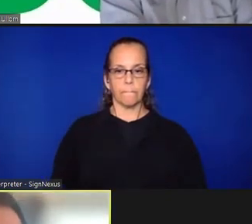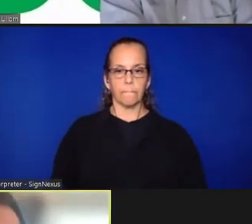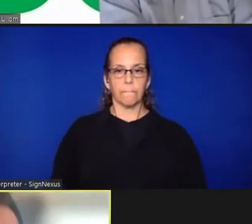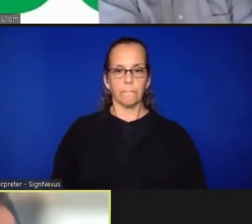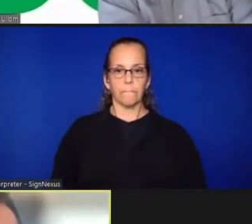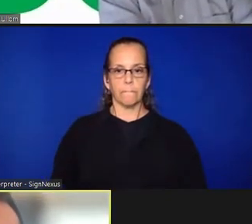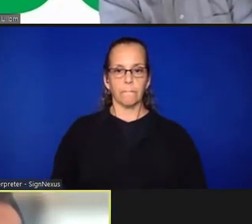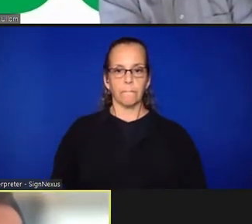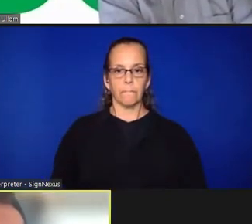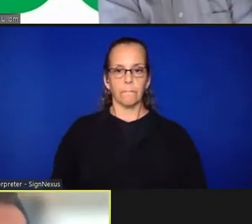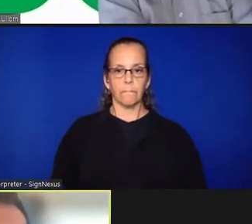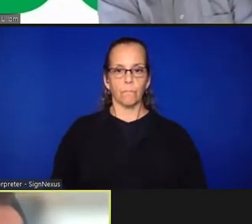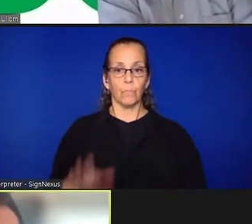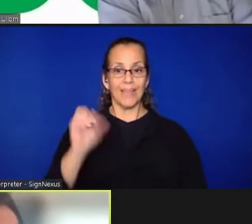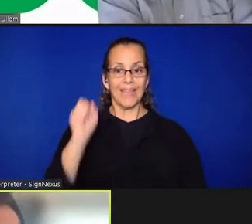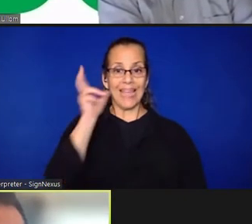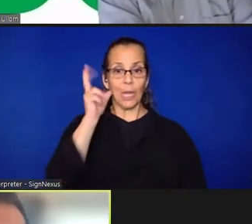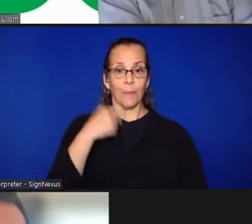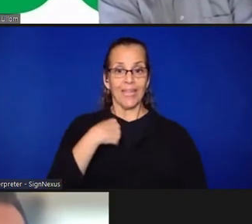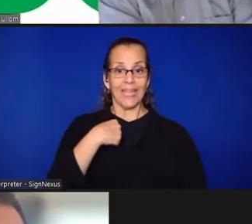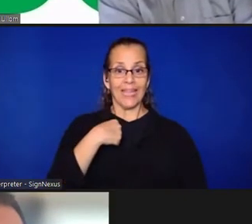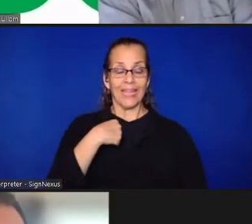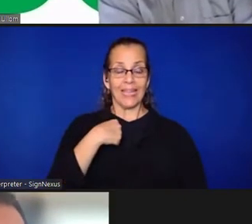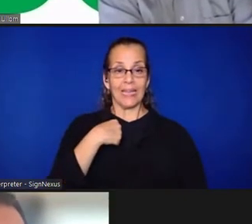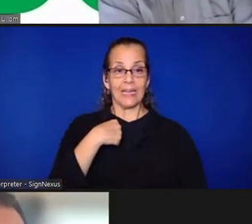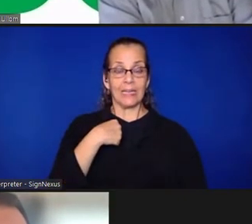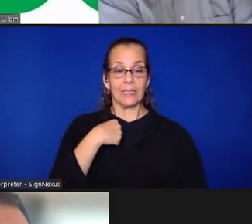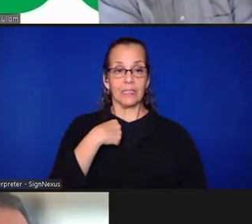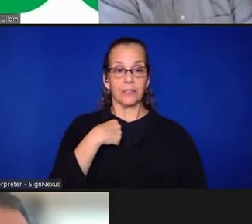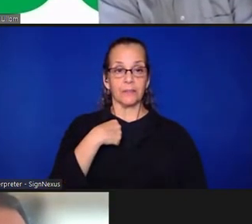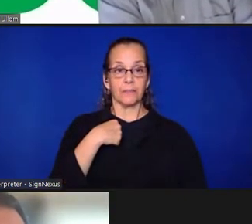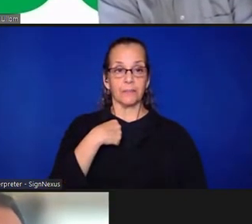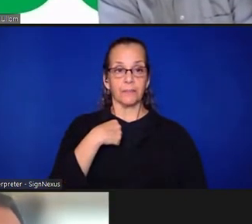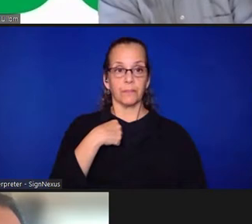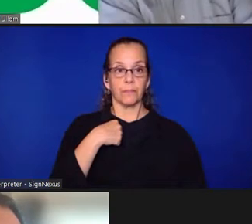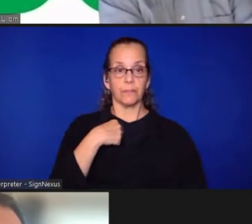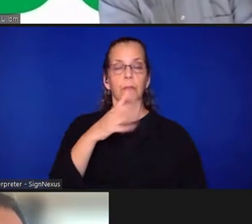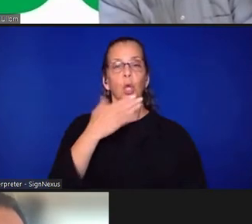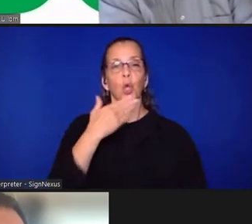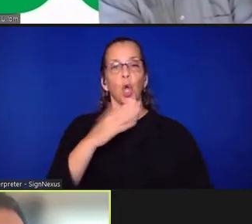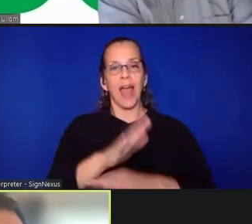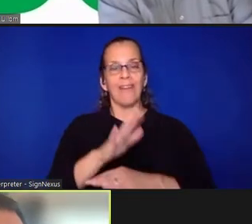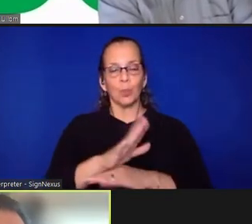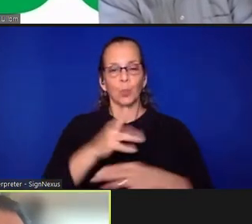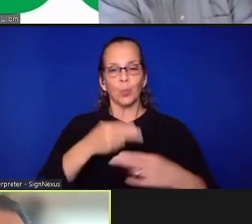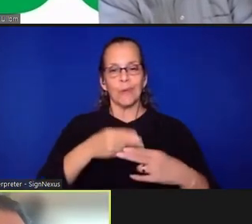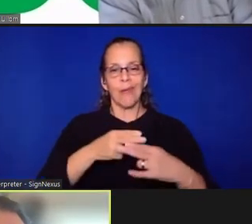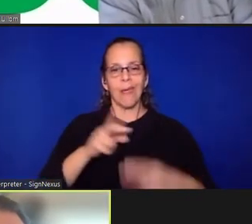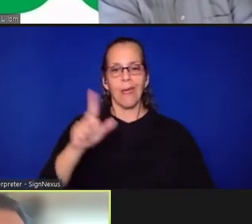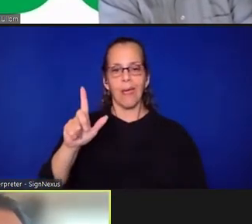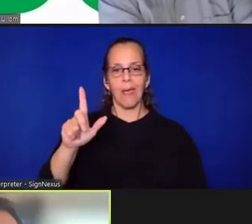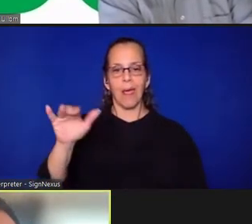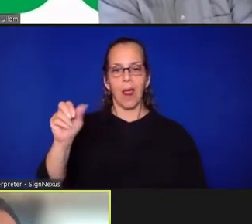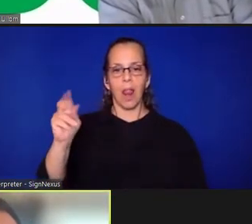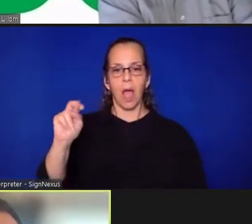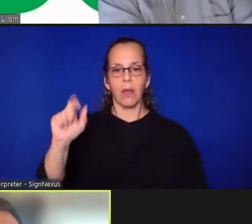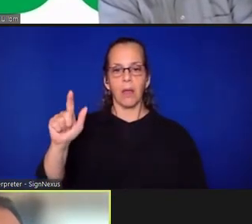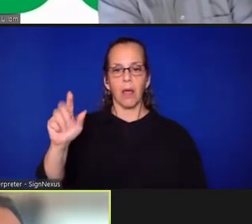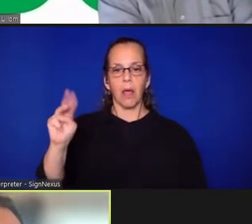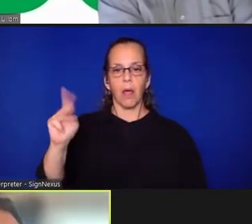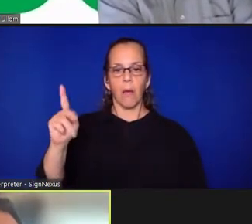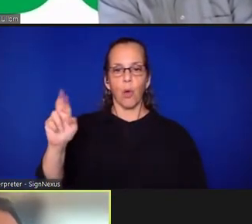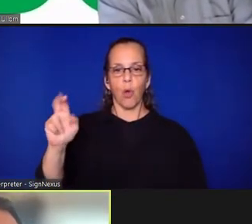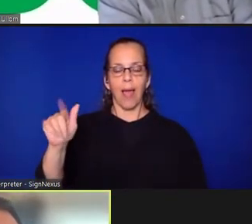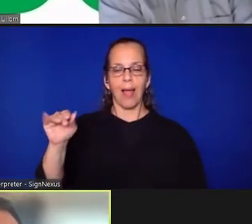hi can you hear me yes we can yes good afternoon my name is Lionel Morales and I'm the communications Outreach and marketing